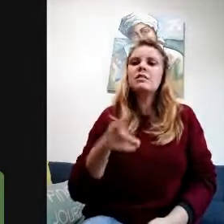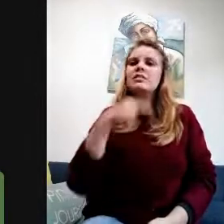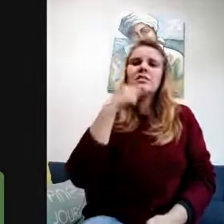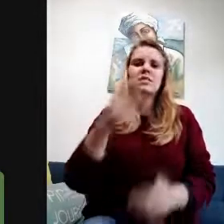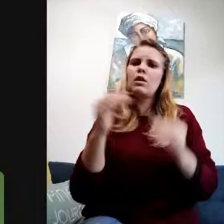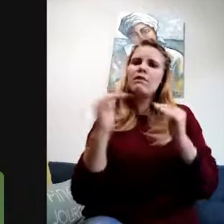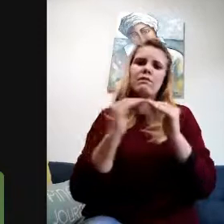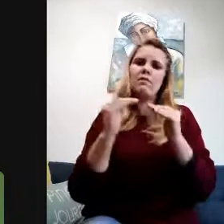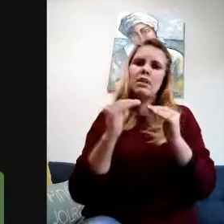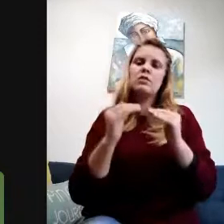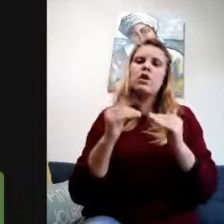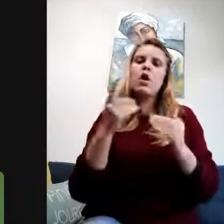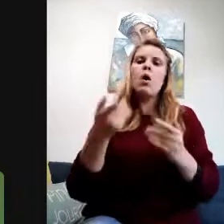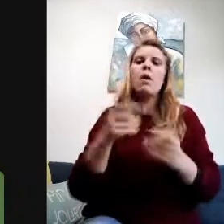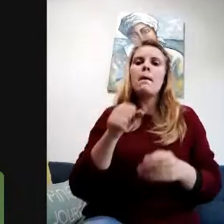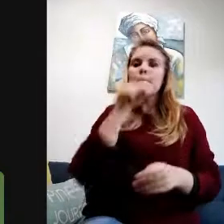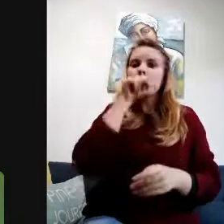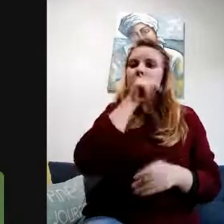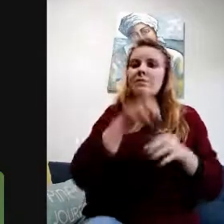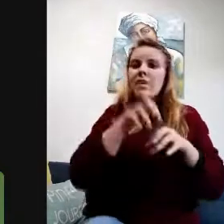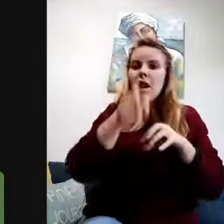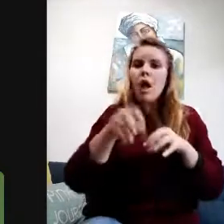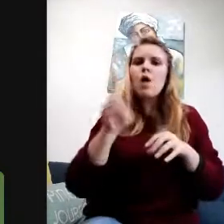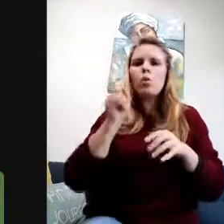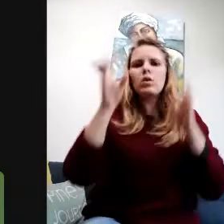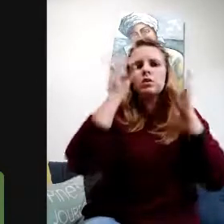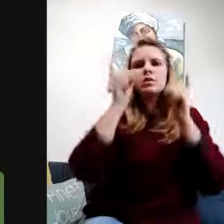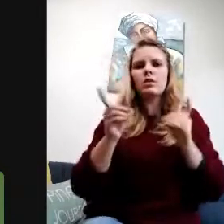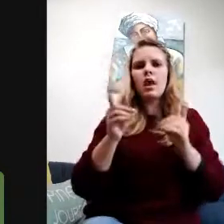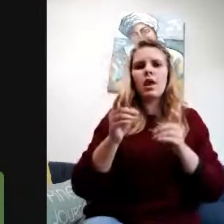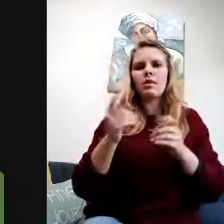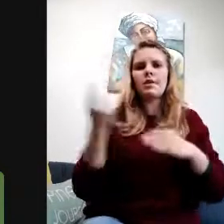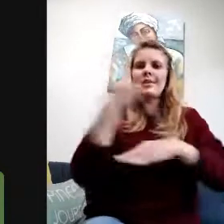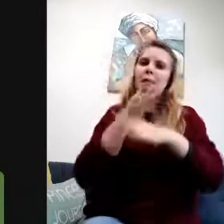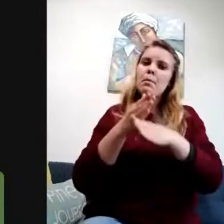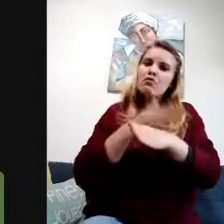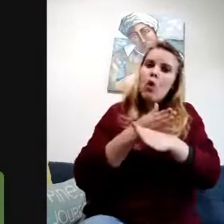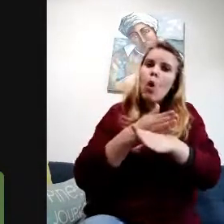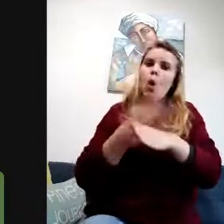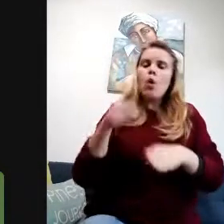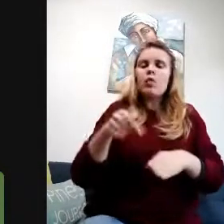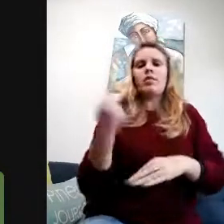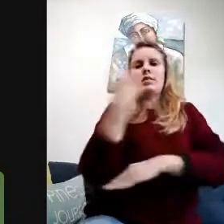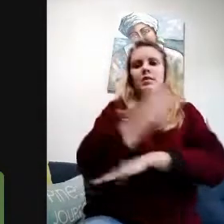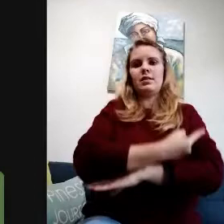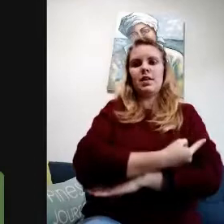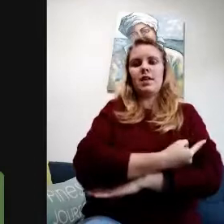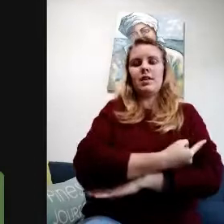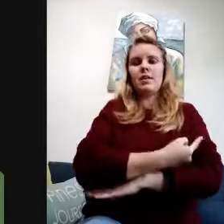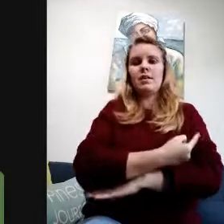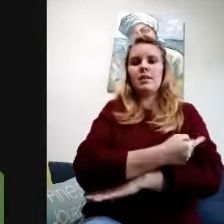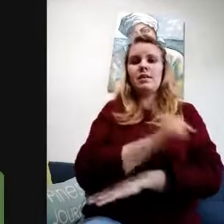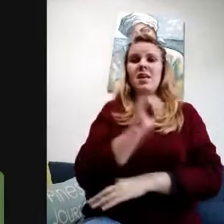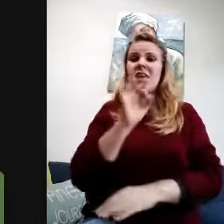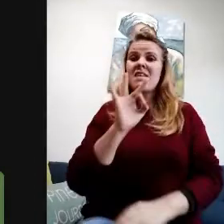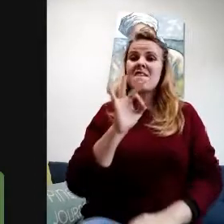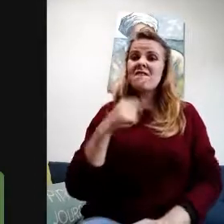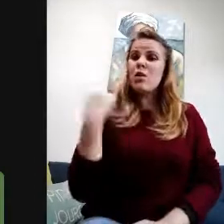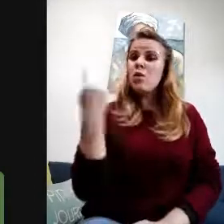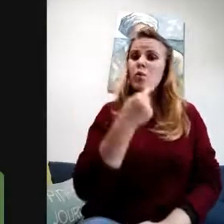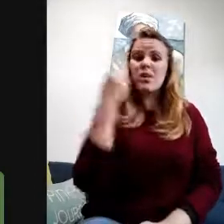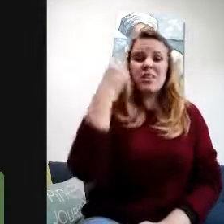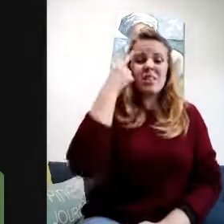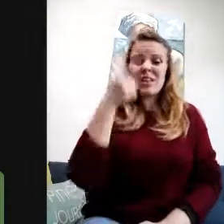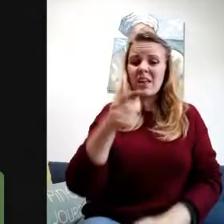preferred lies we will decide. I can assure you, if we think that it is not appropriate to play without preferred